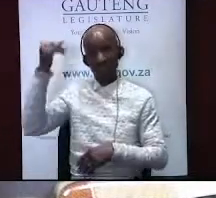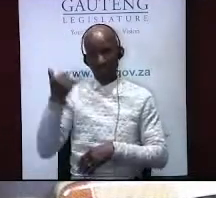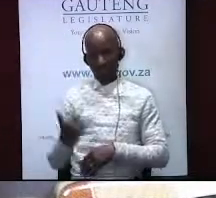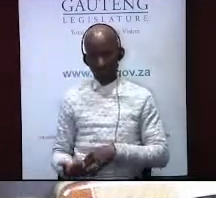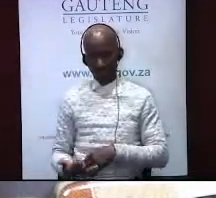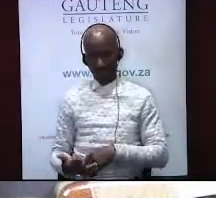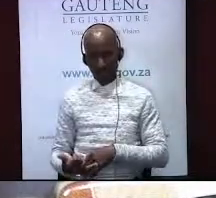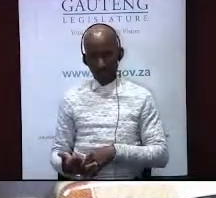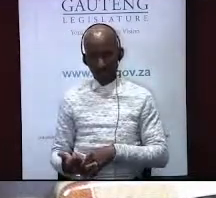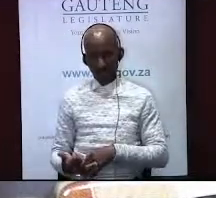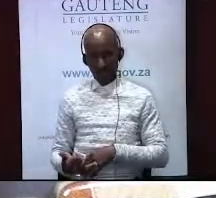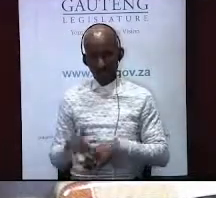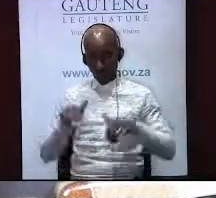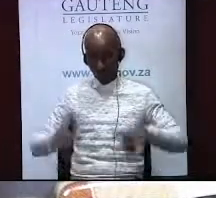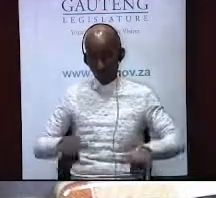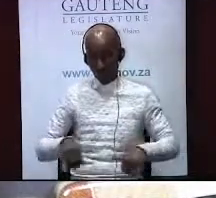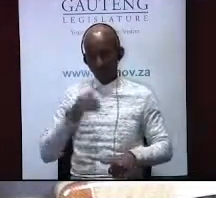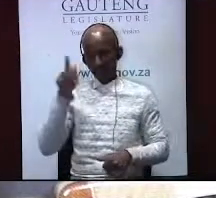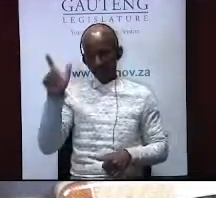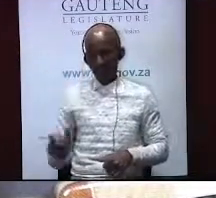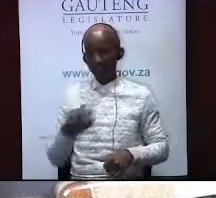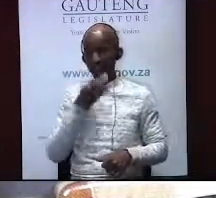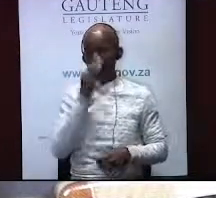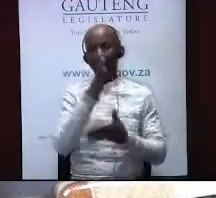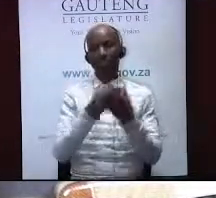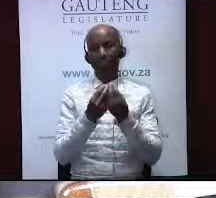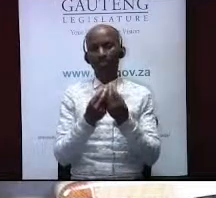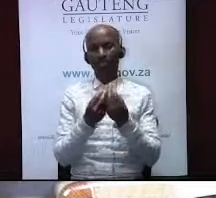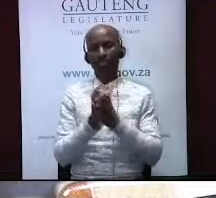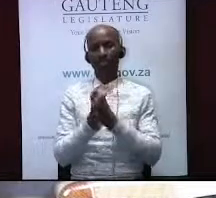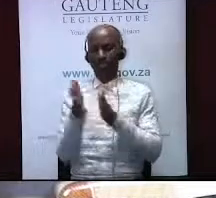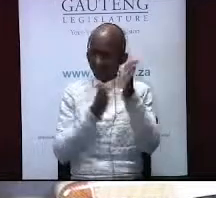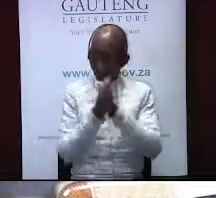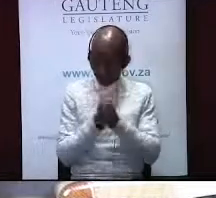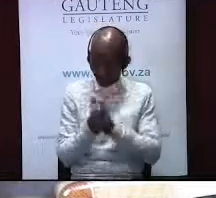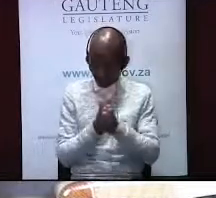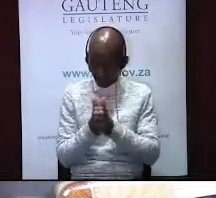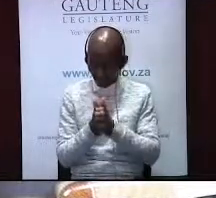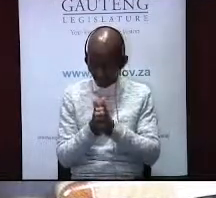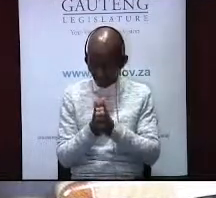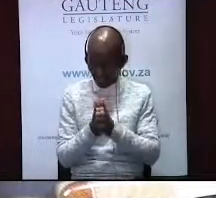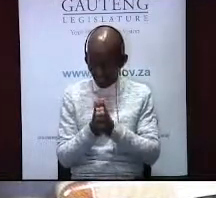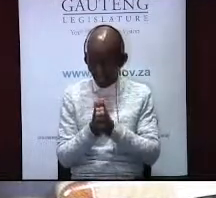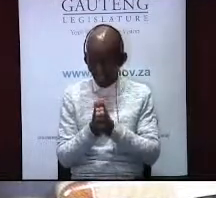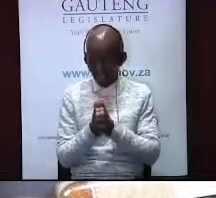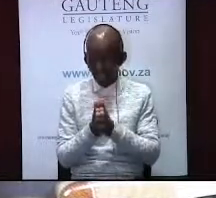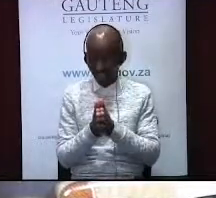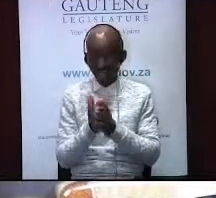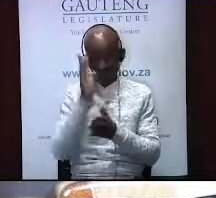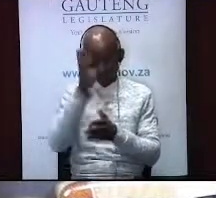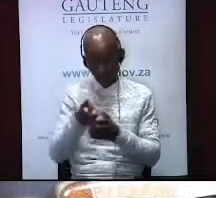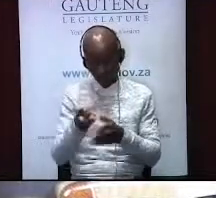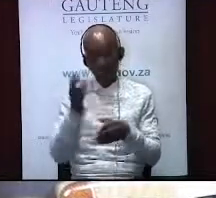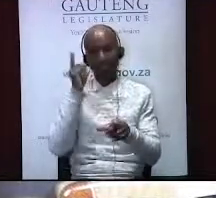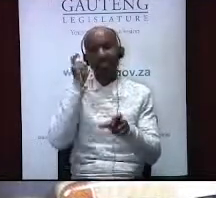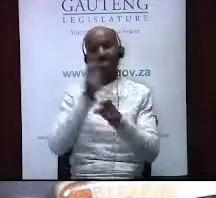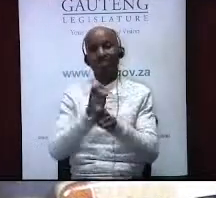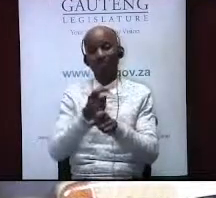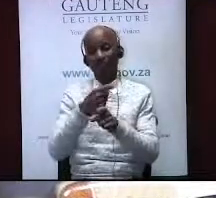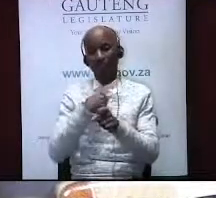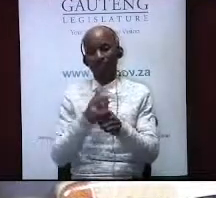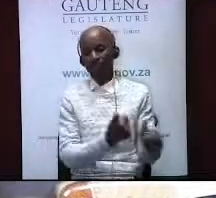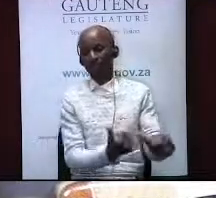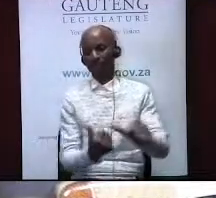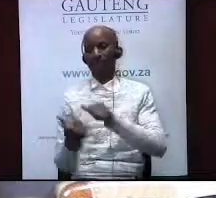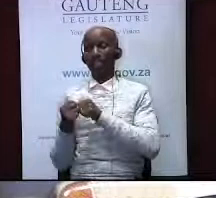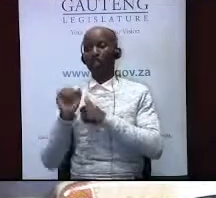hand and you wait for somebody to say something and you get motivated, unfortunately, it will be very difficult for me to come